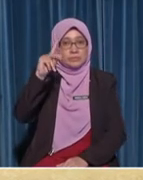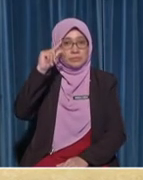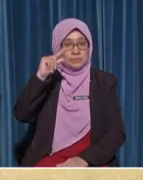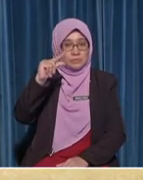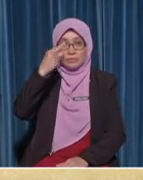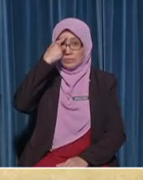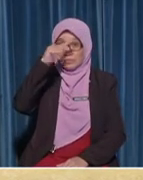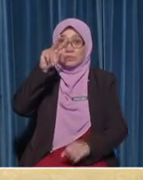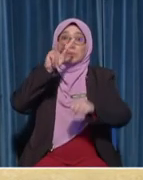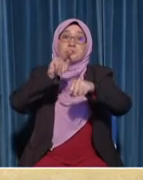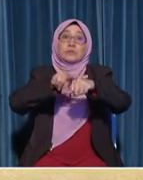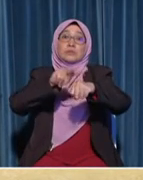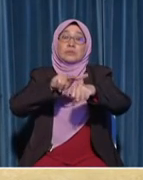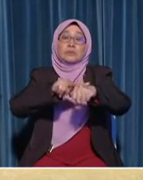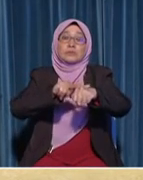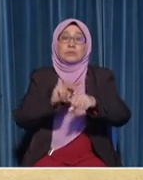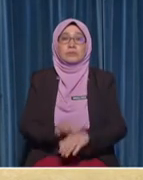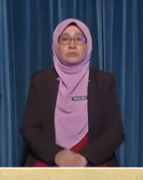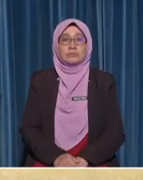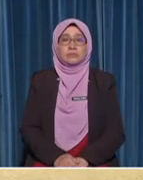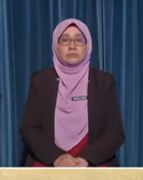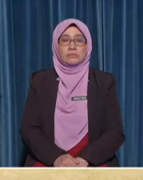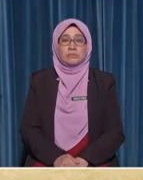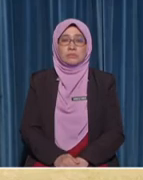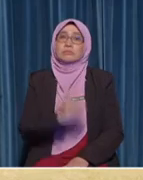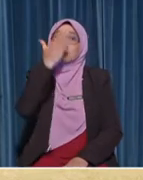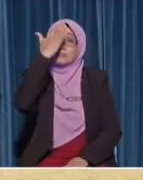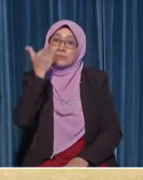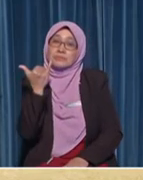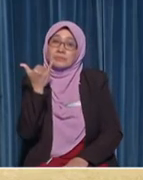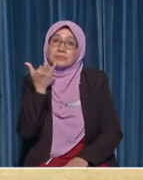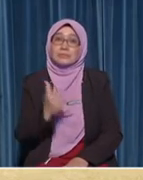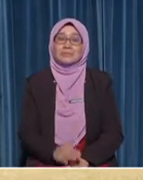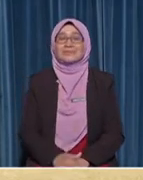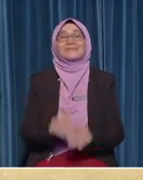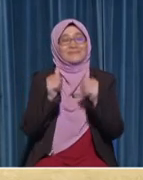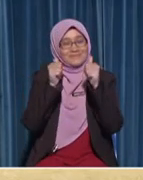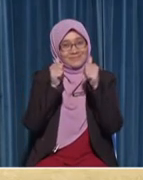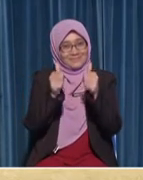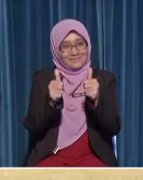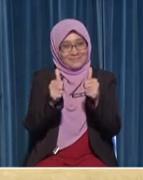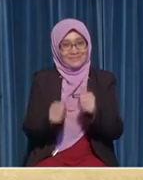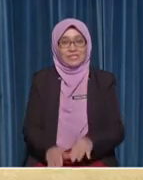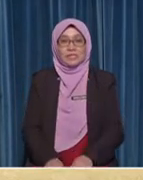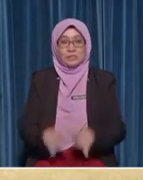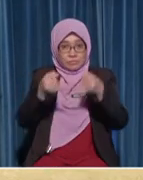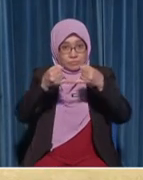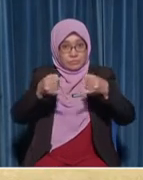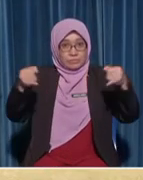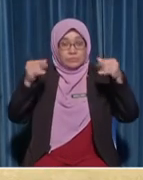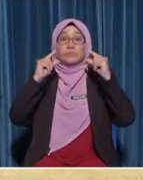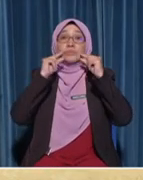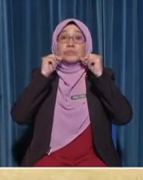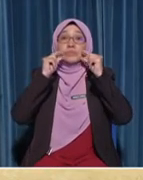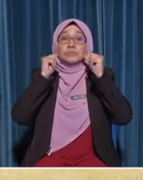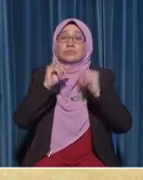the pumpkin. Can you tell me why? Good! A jar of